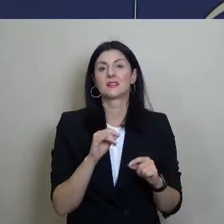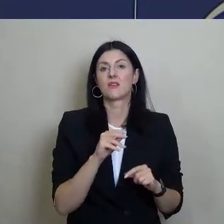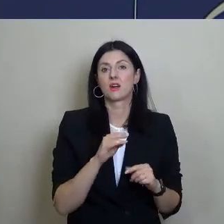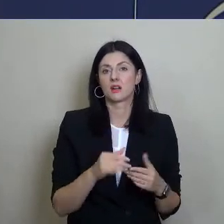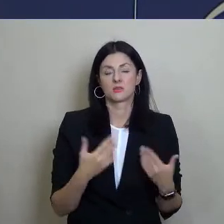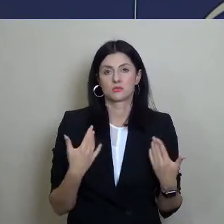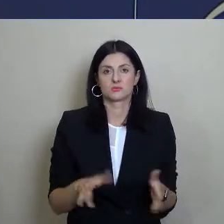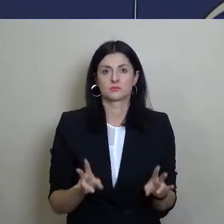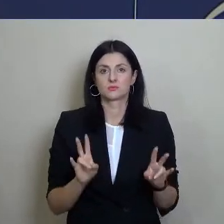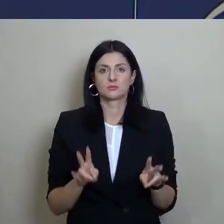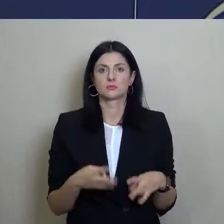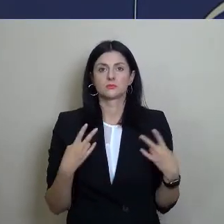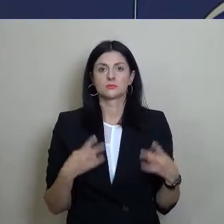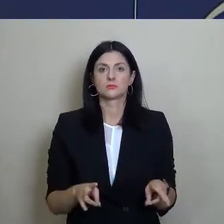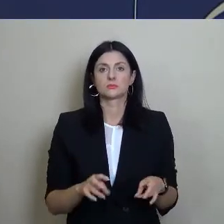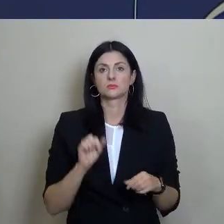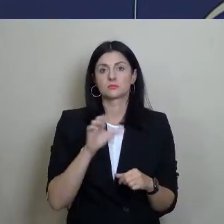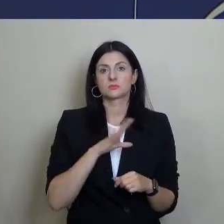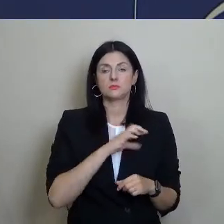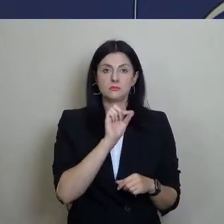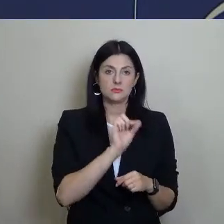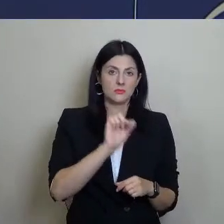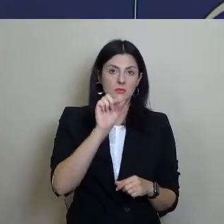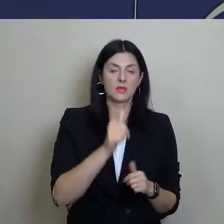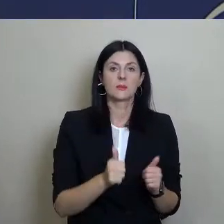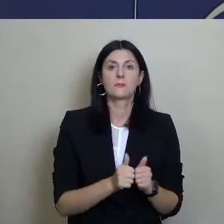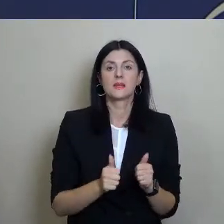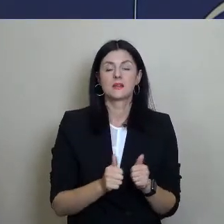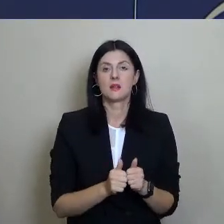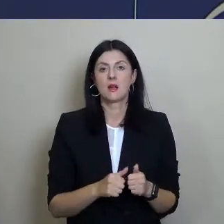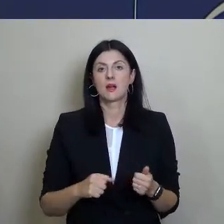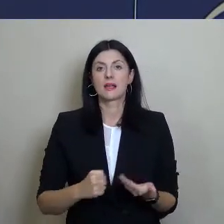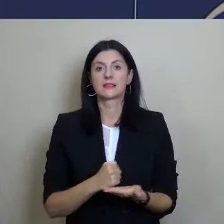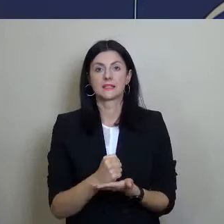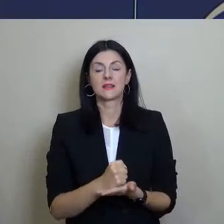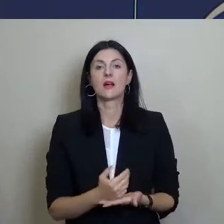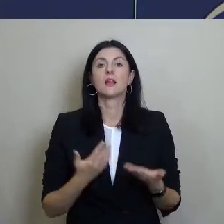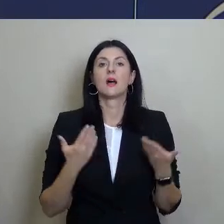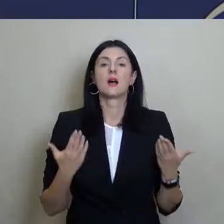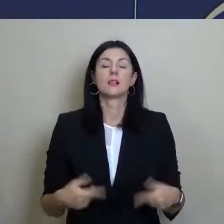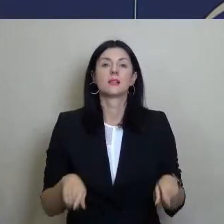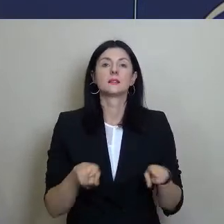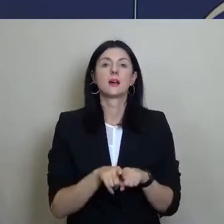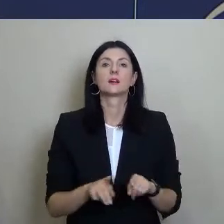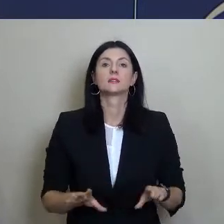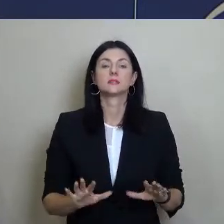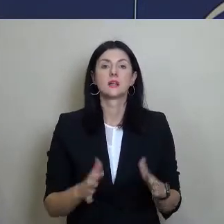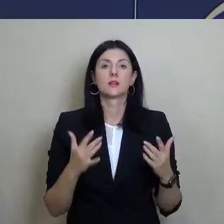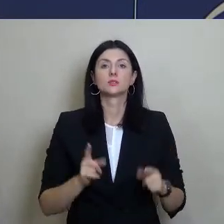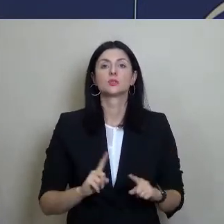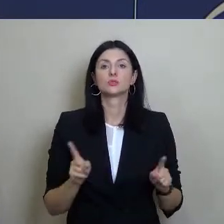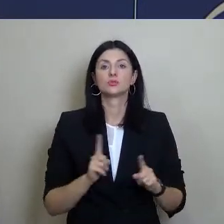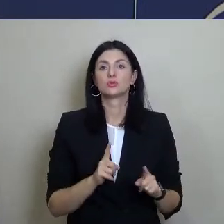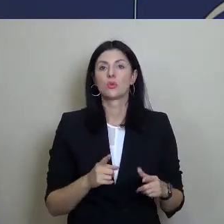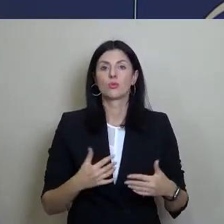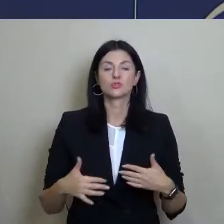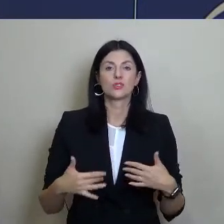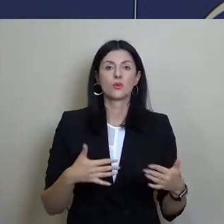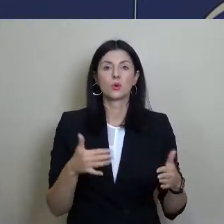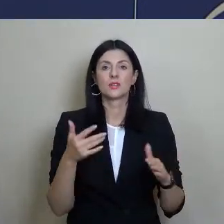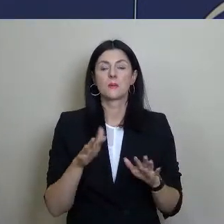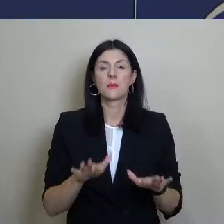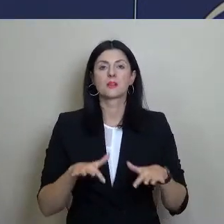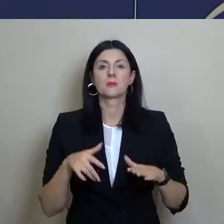the template is no longer needed because you can tick the box next to the candidate. But what happened is